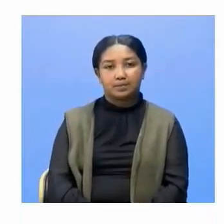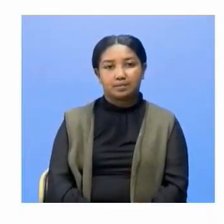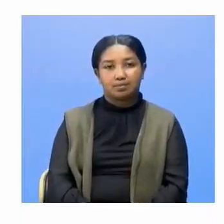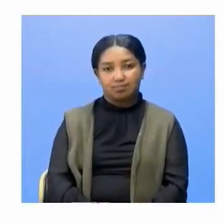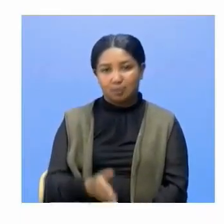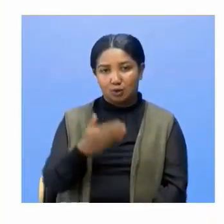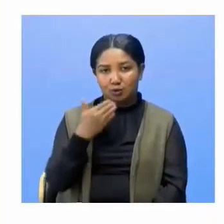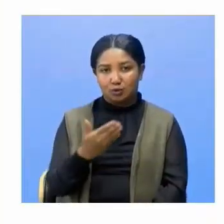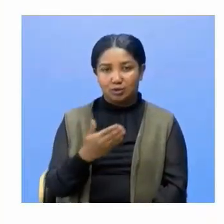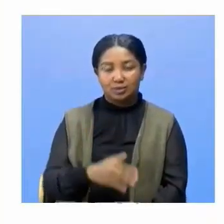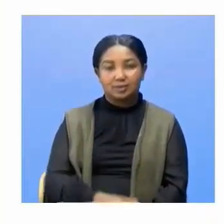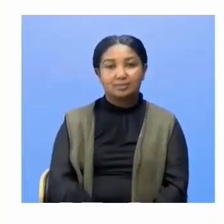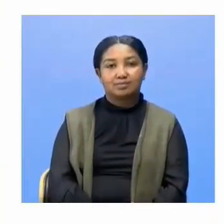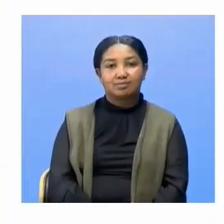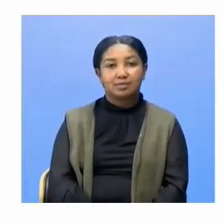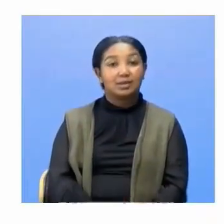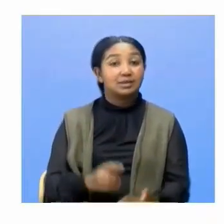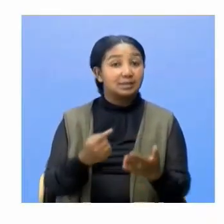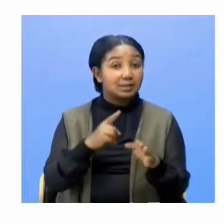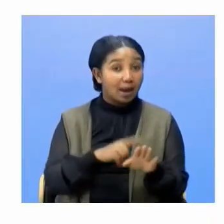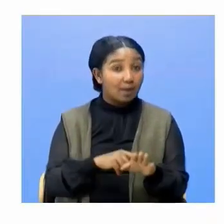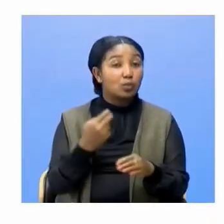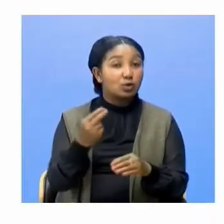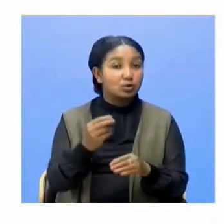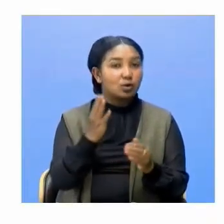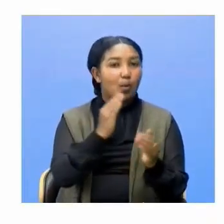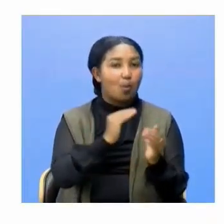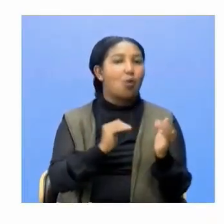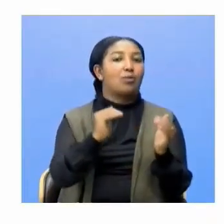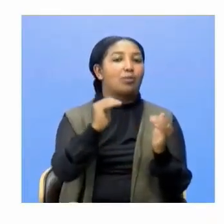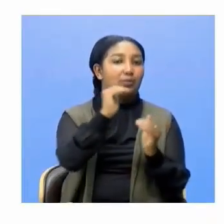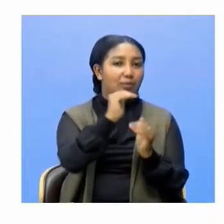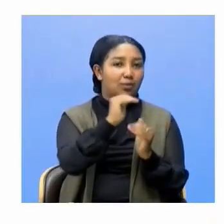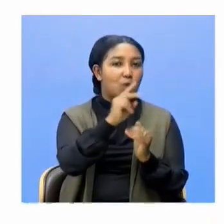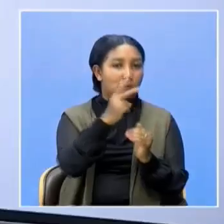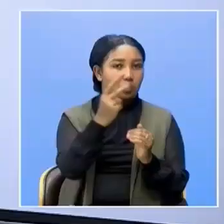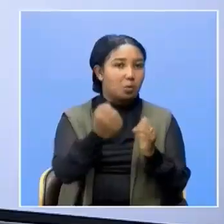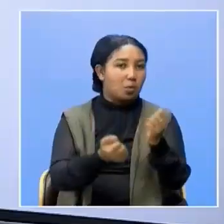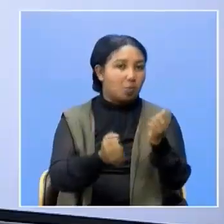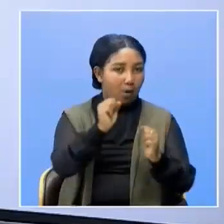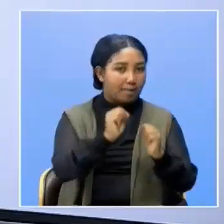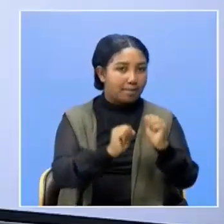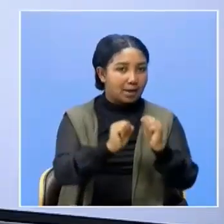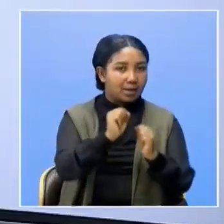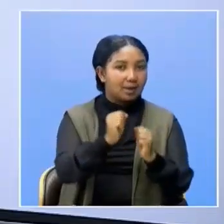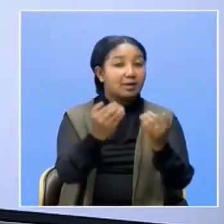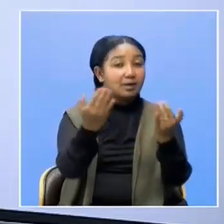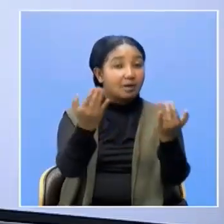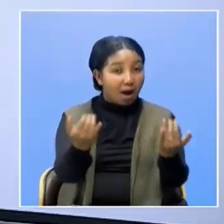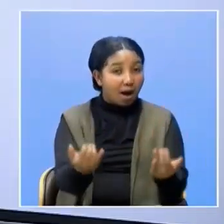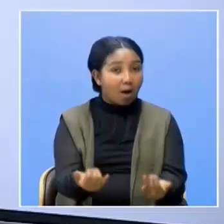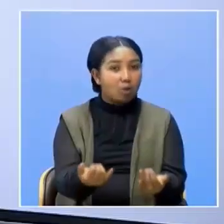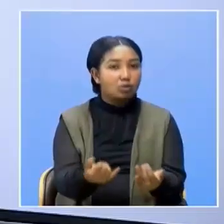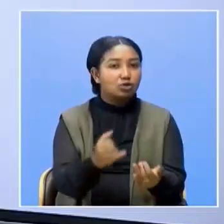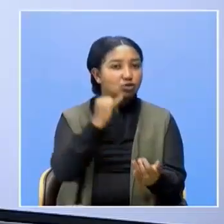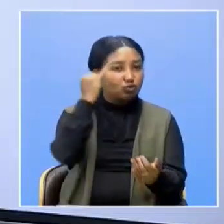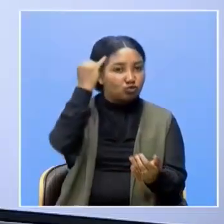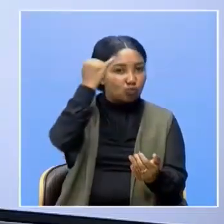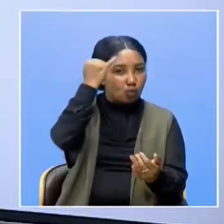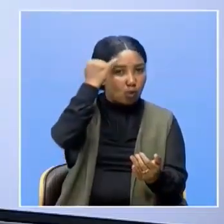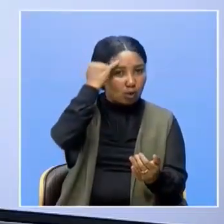Good. This time we use more. Okay. And let's make it John